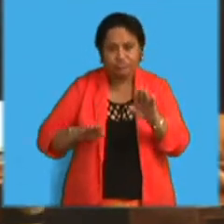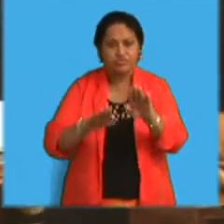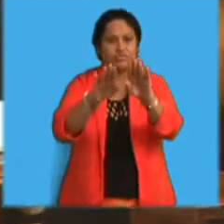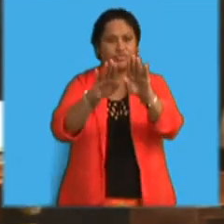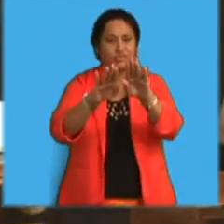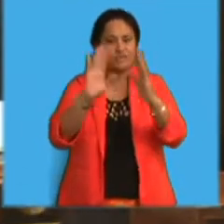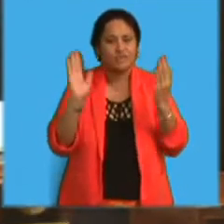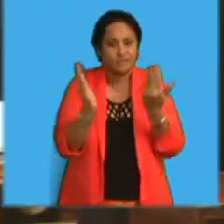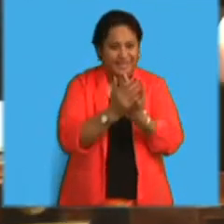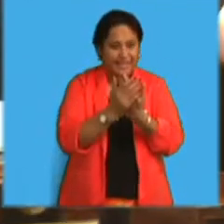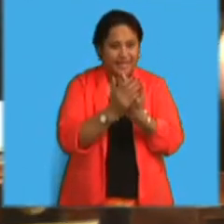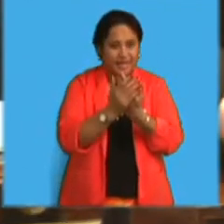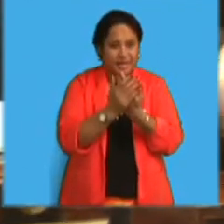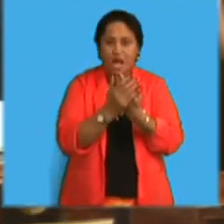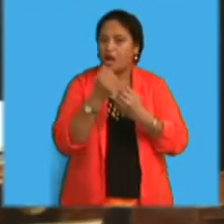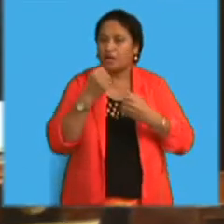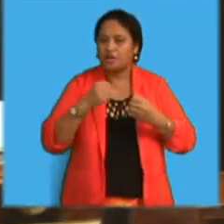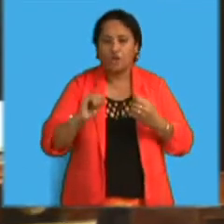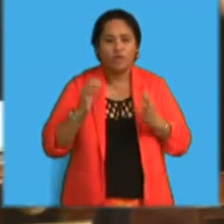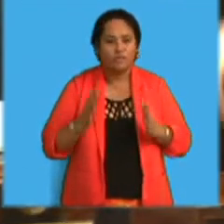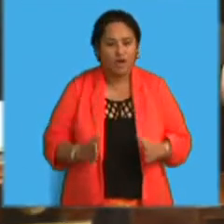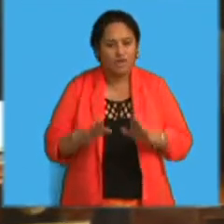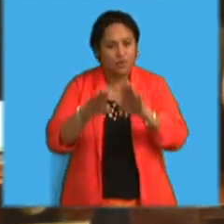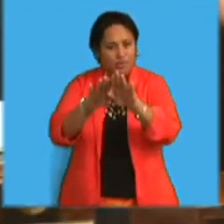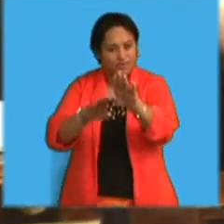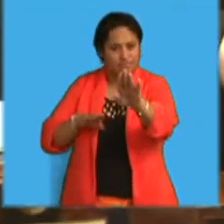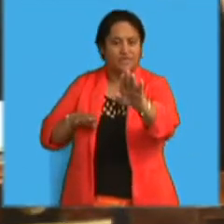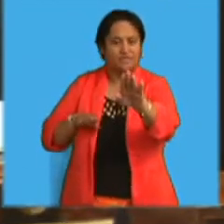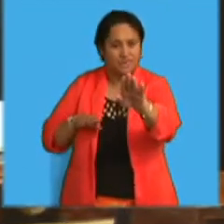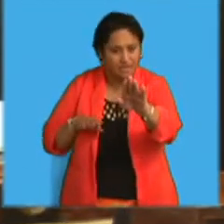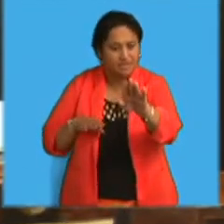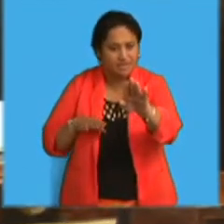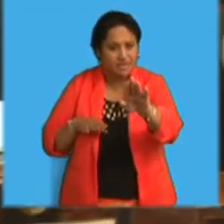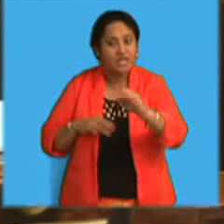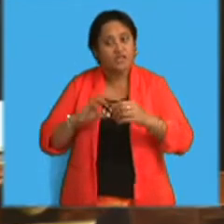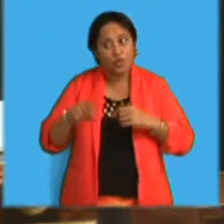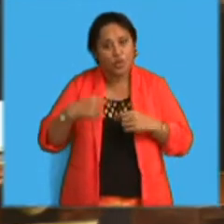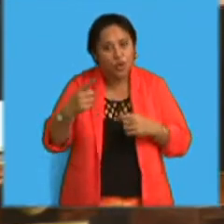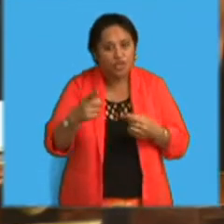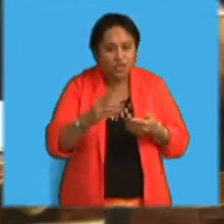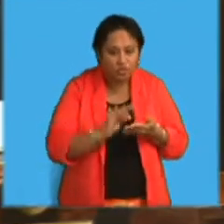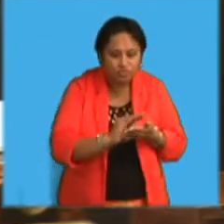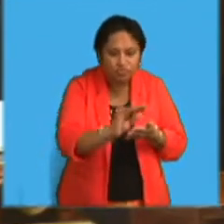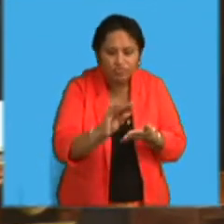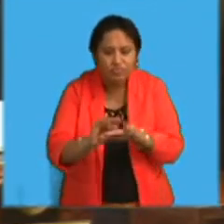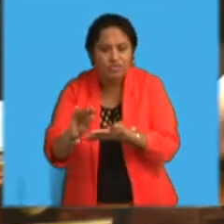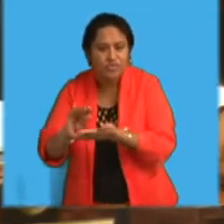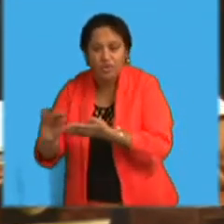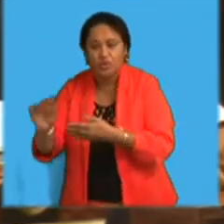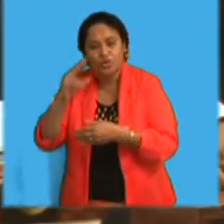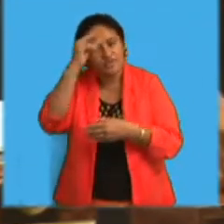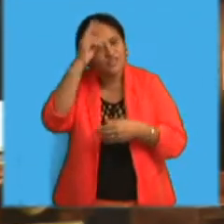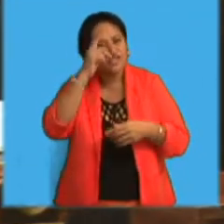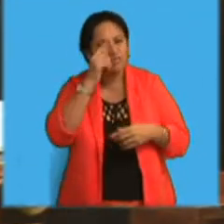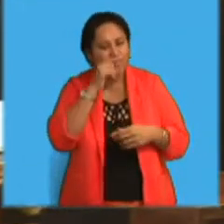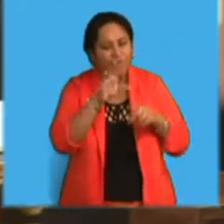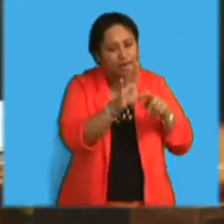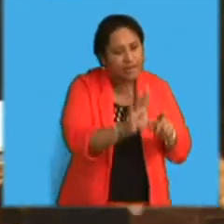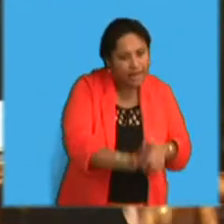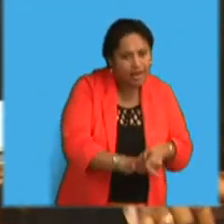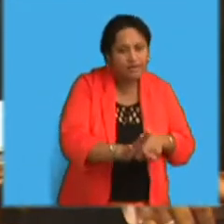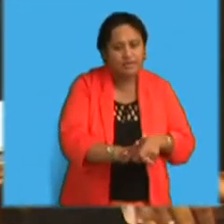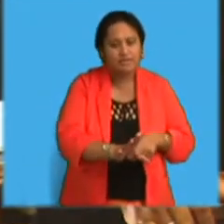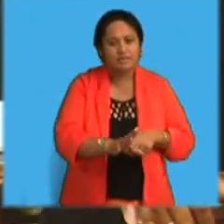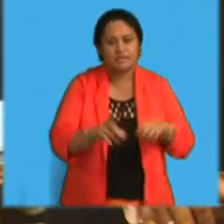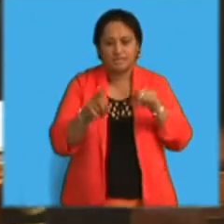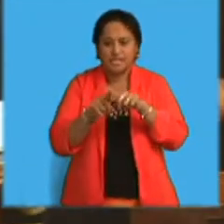Madam Speaker. We are and we will continue to invest in our Fijian people, young and old, Madam Speaker. Madam Speaker, as